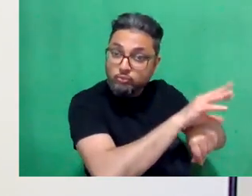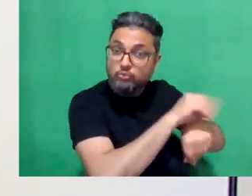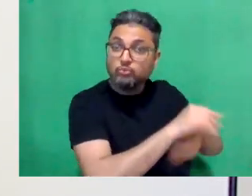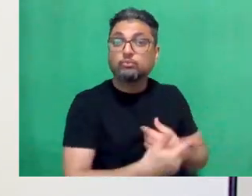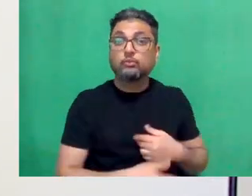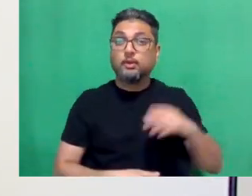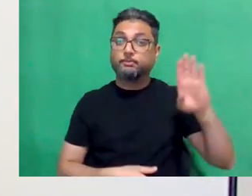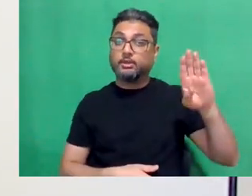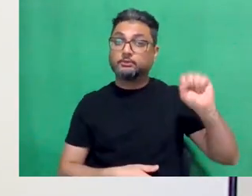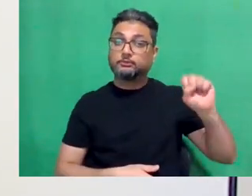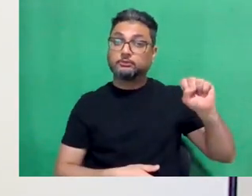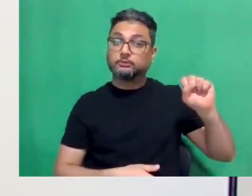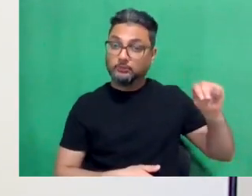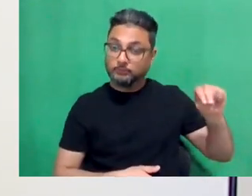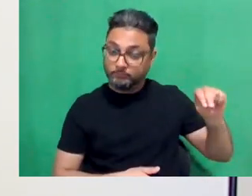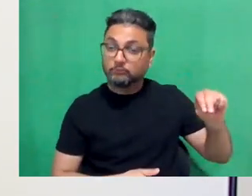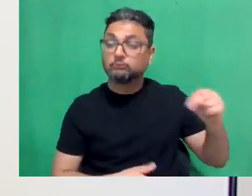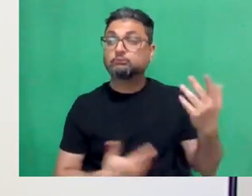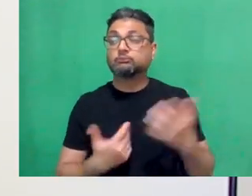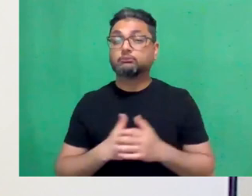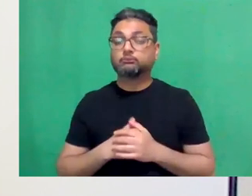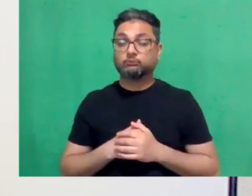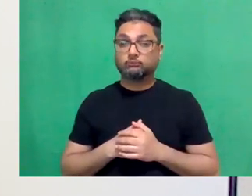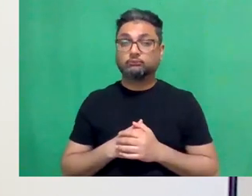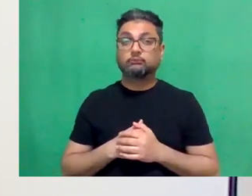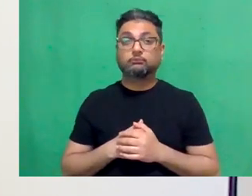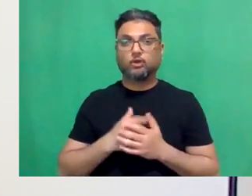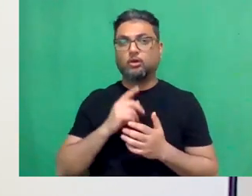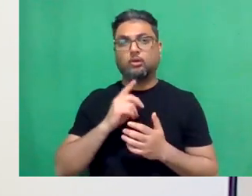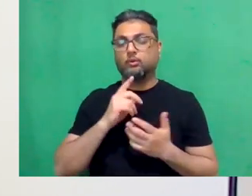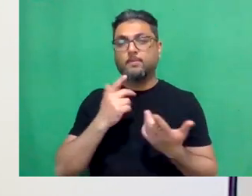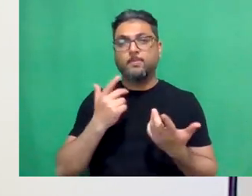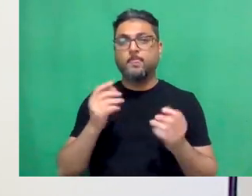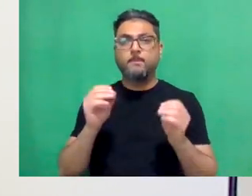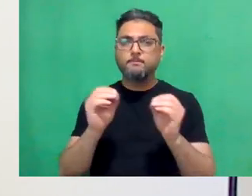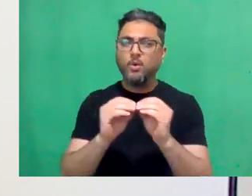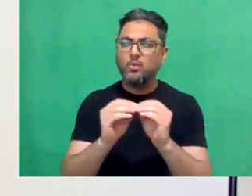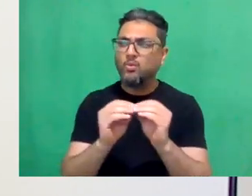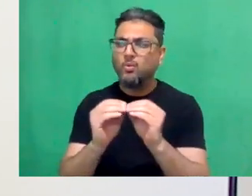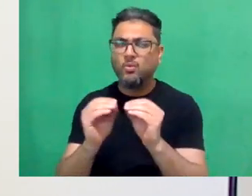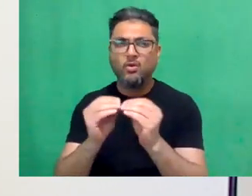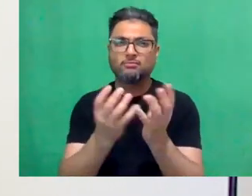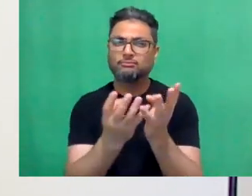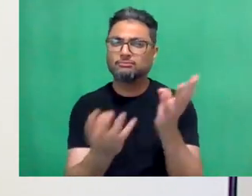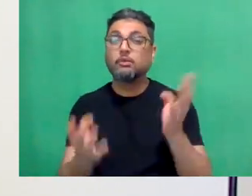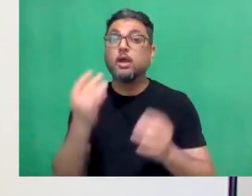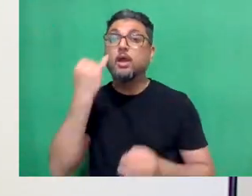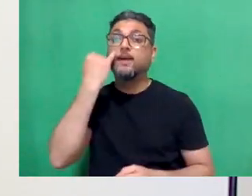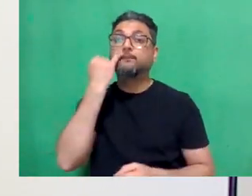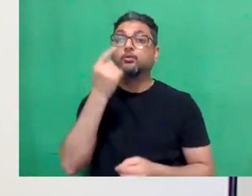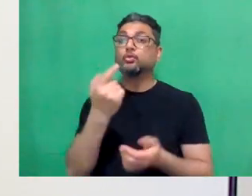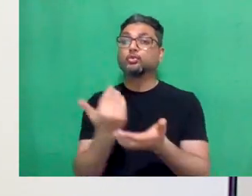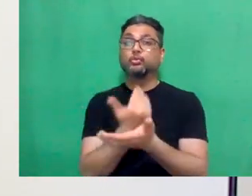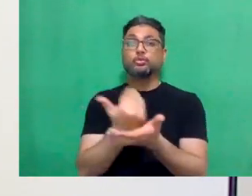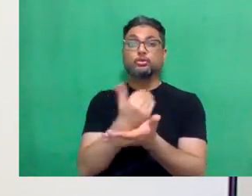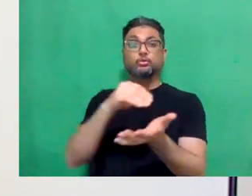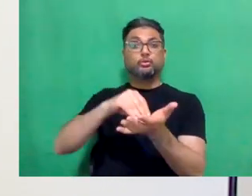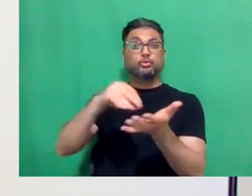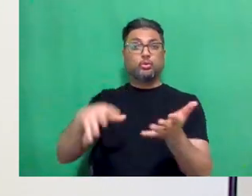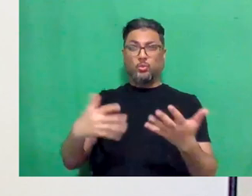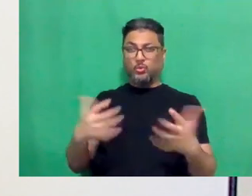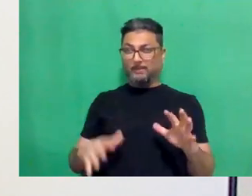Student Success Network, just to name a few. If you're a new student, you don't want to miss your program